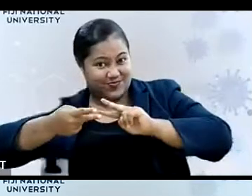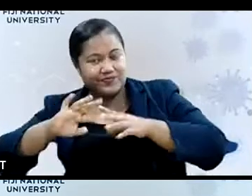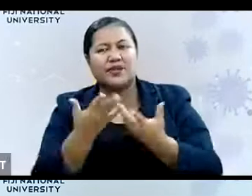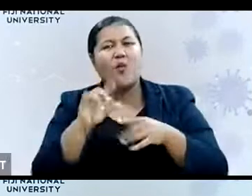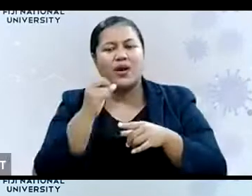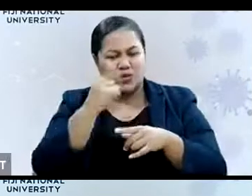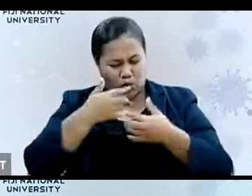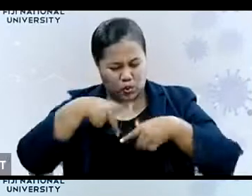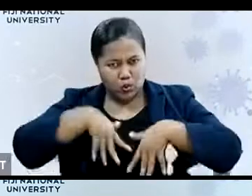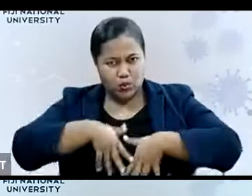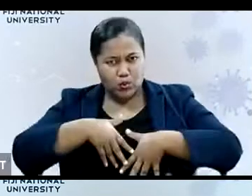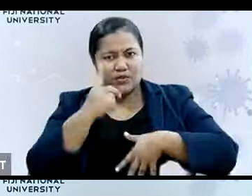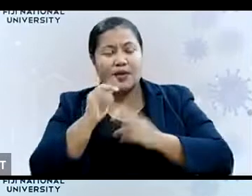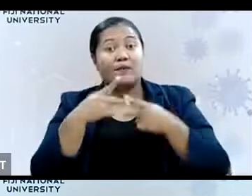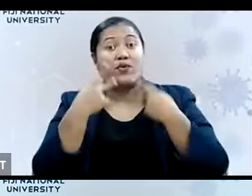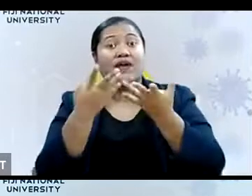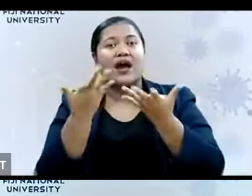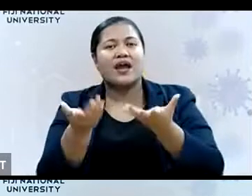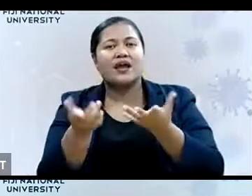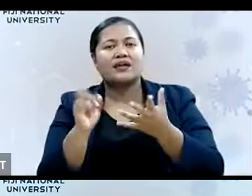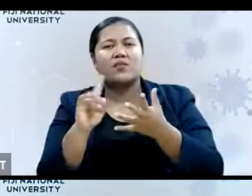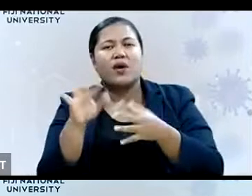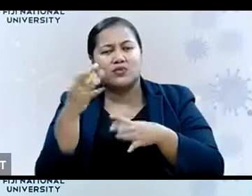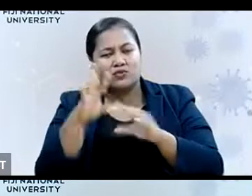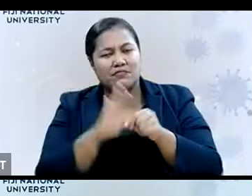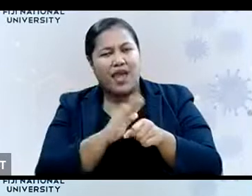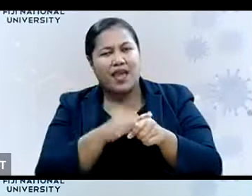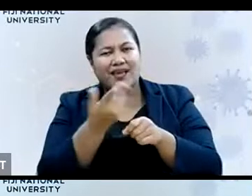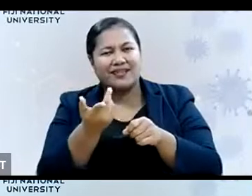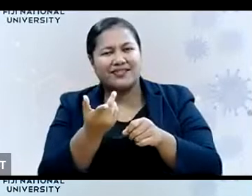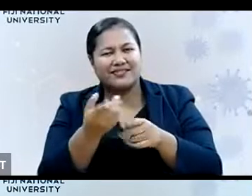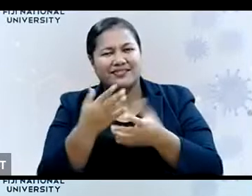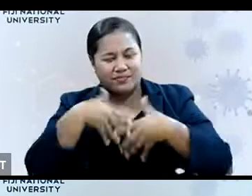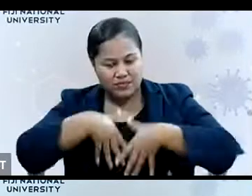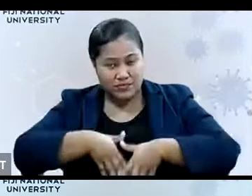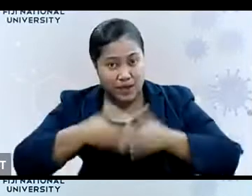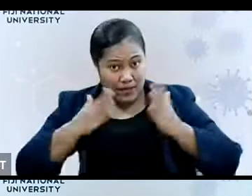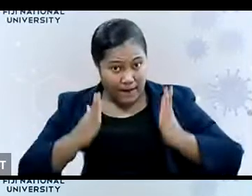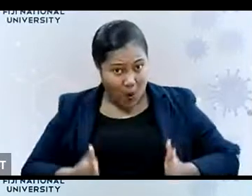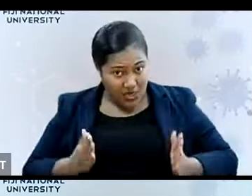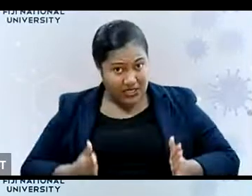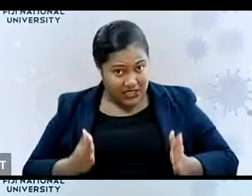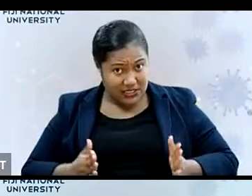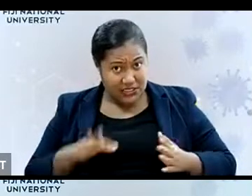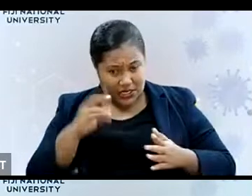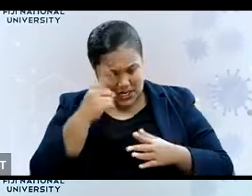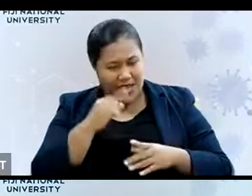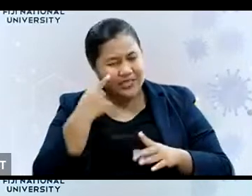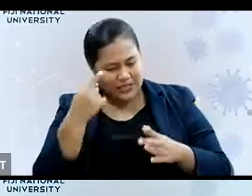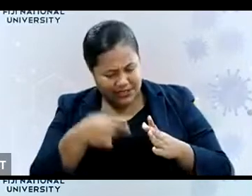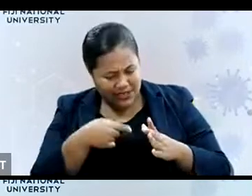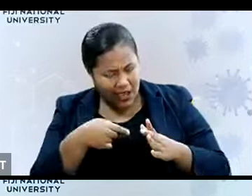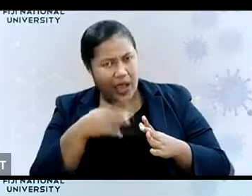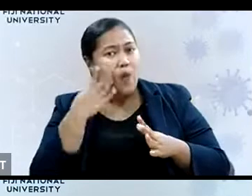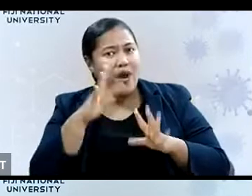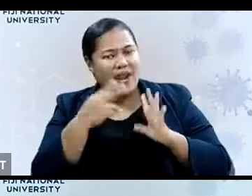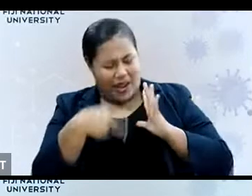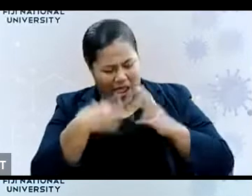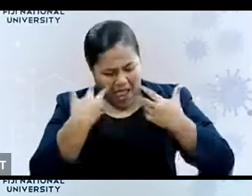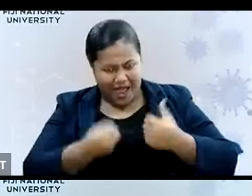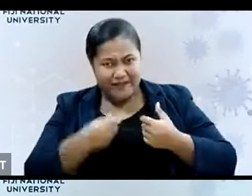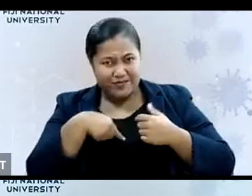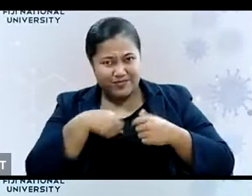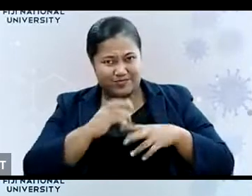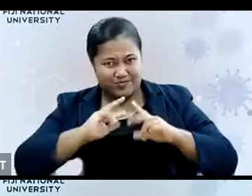basically provide the template to make the protein. So the body can see the protein on